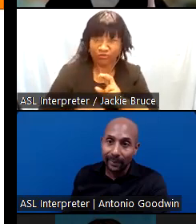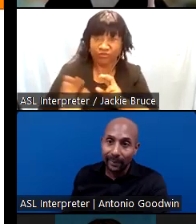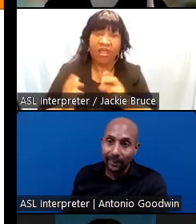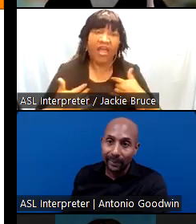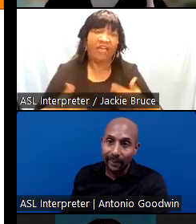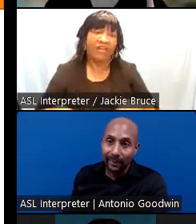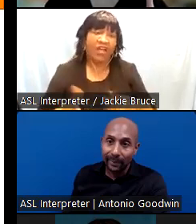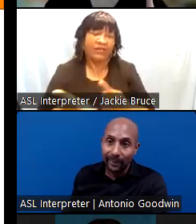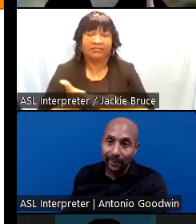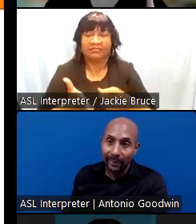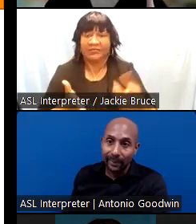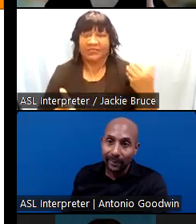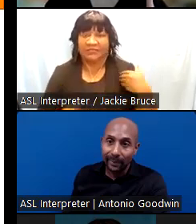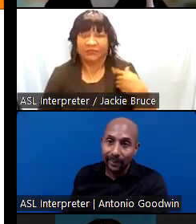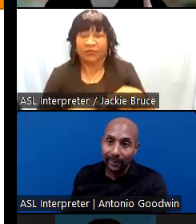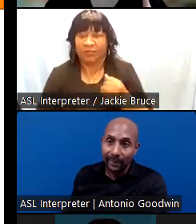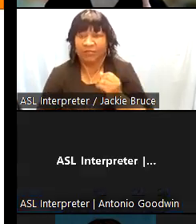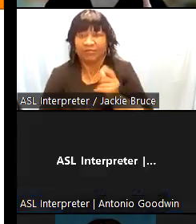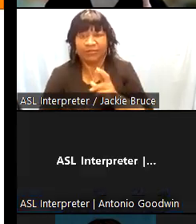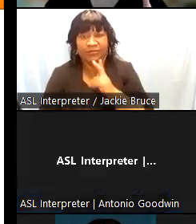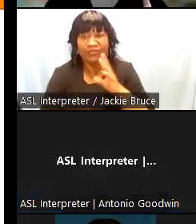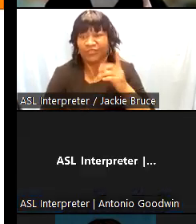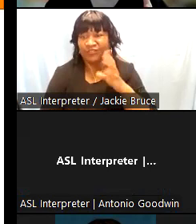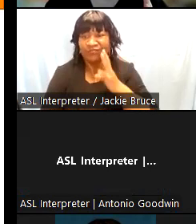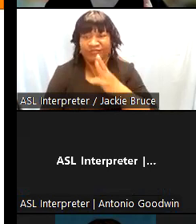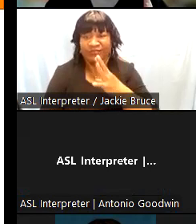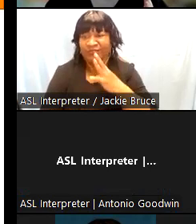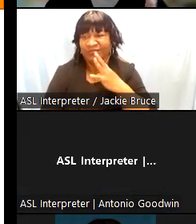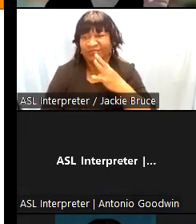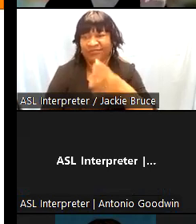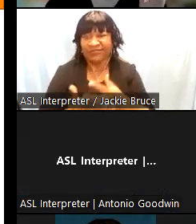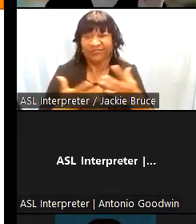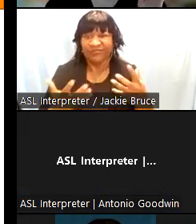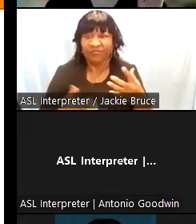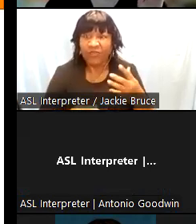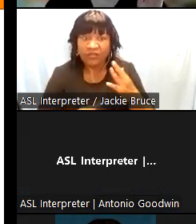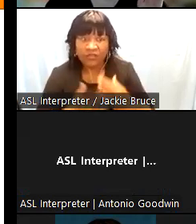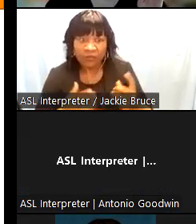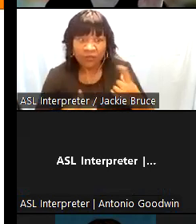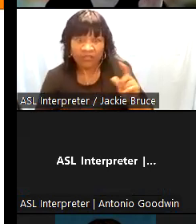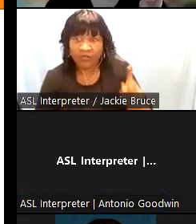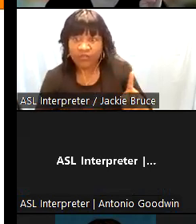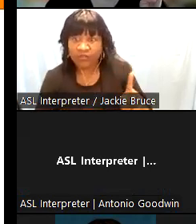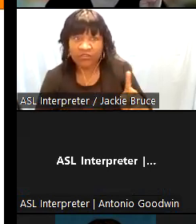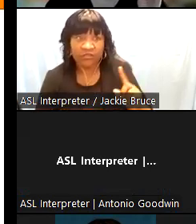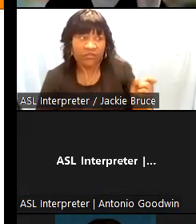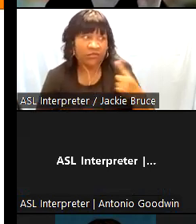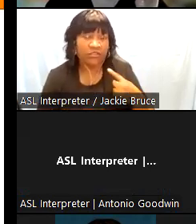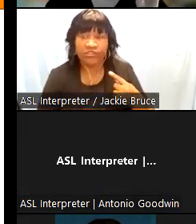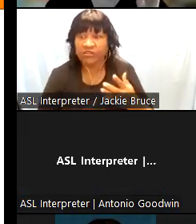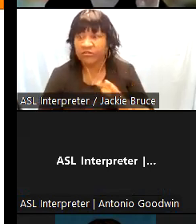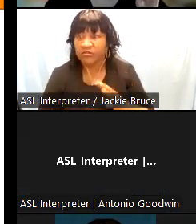this, probably ad nauseum. Aaron, did you have a question? Oh,